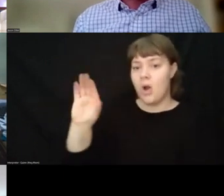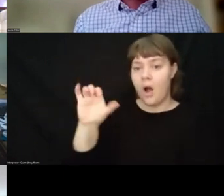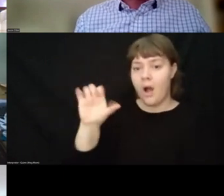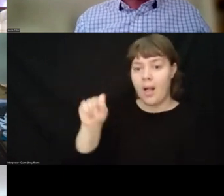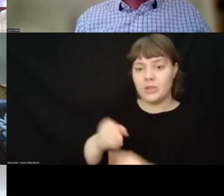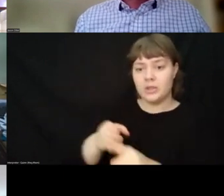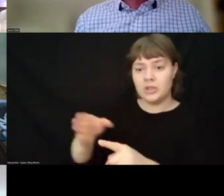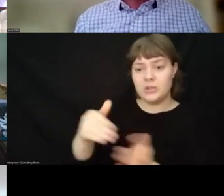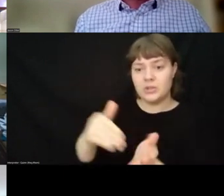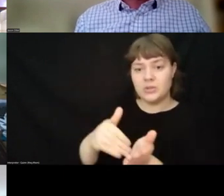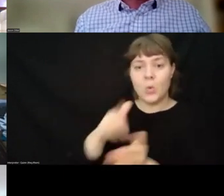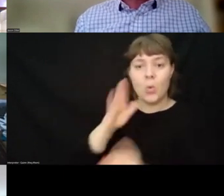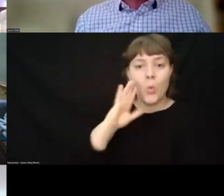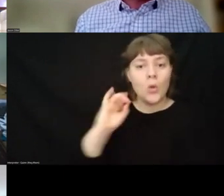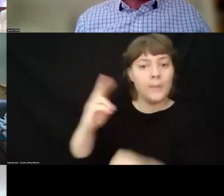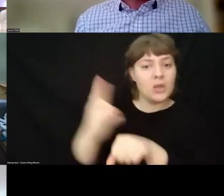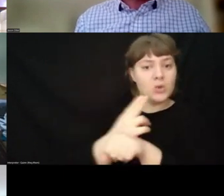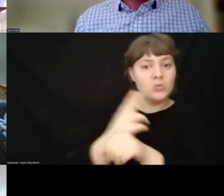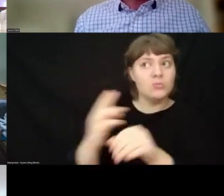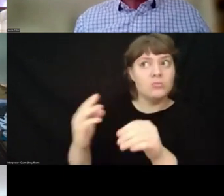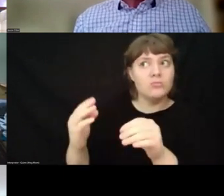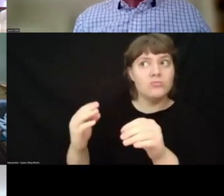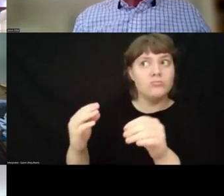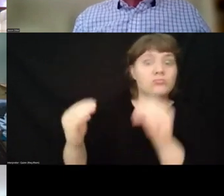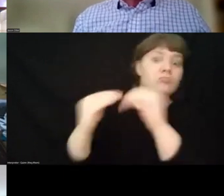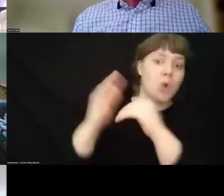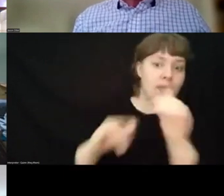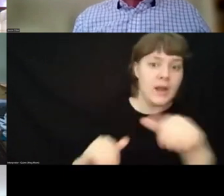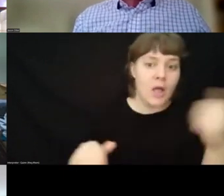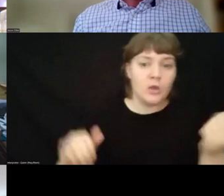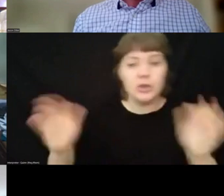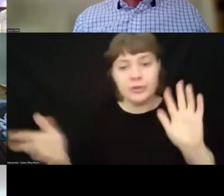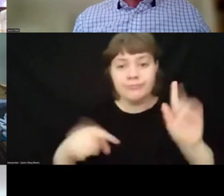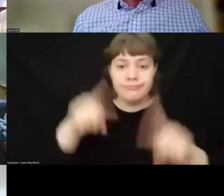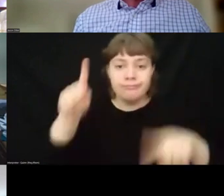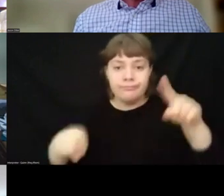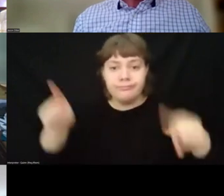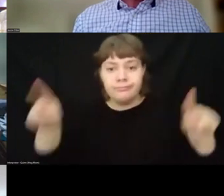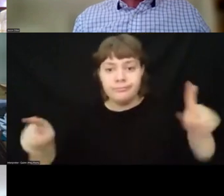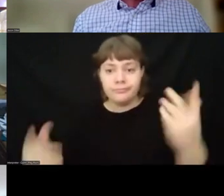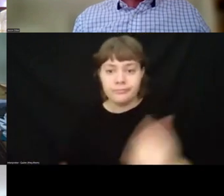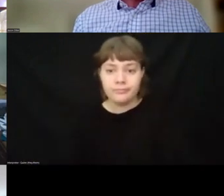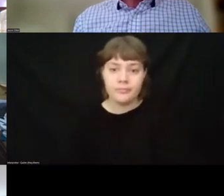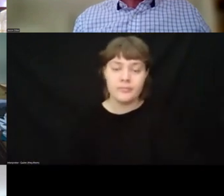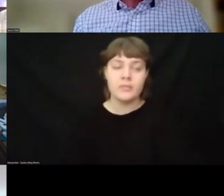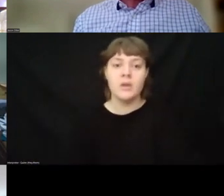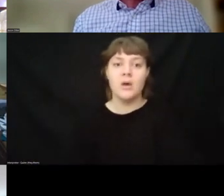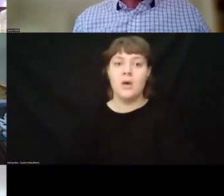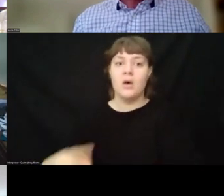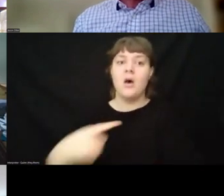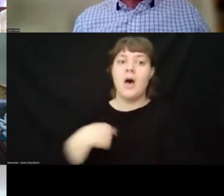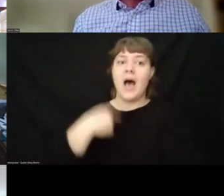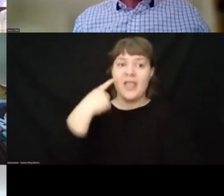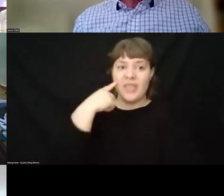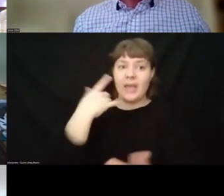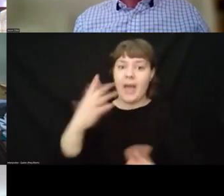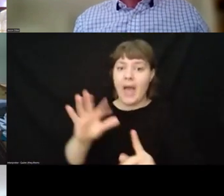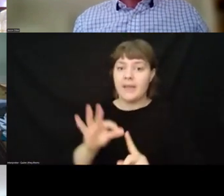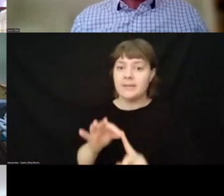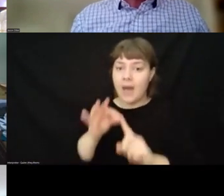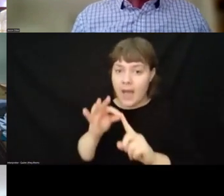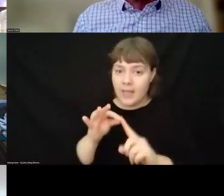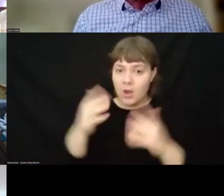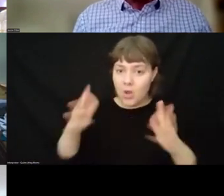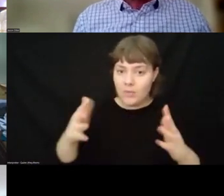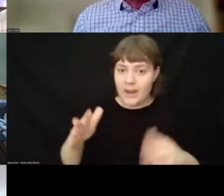more than some. I, I do think, though, as highlighted, while we probably